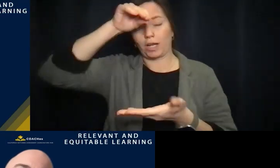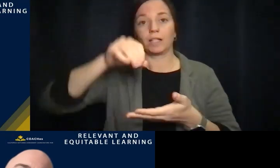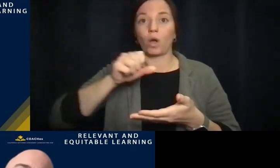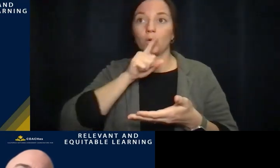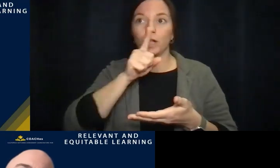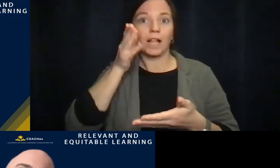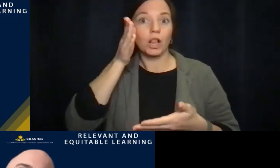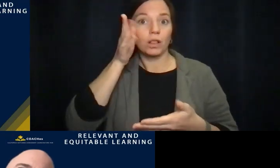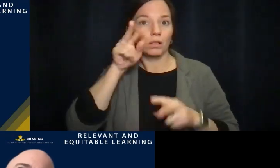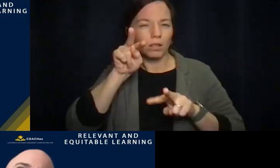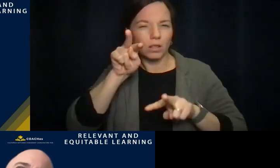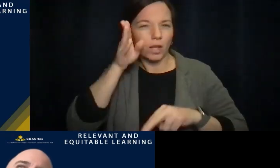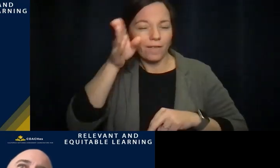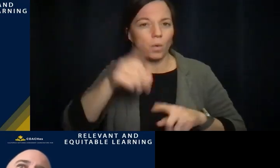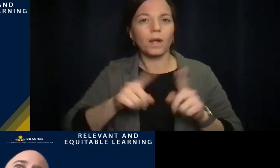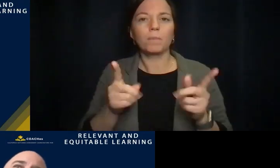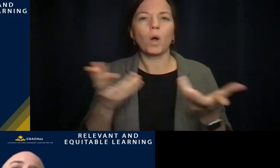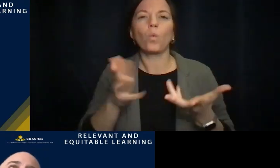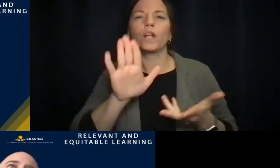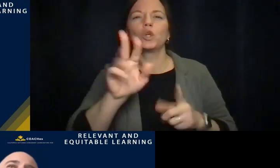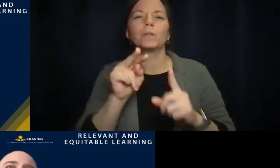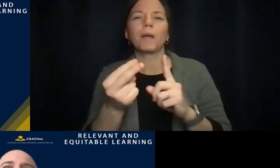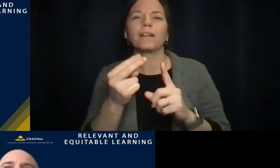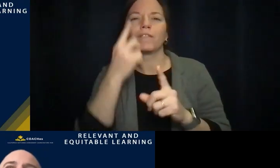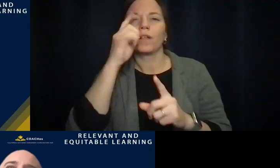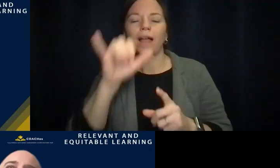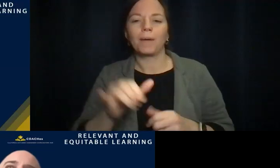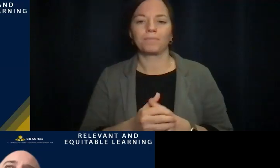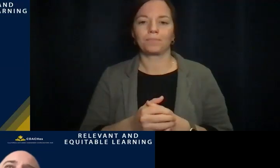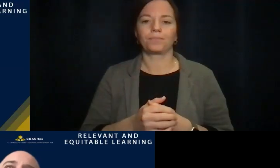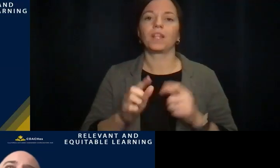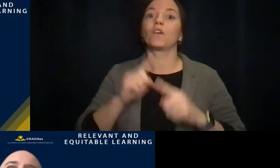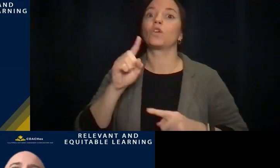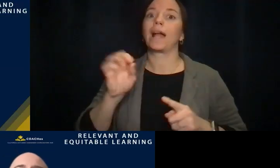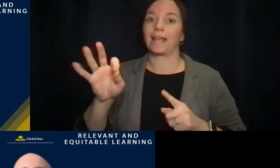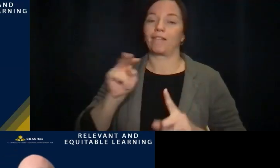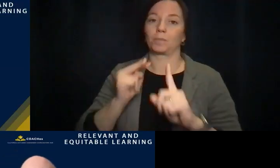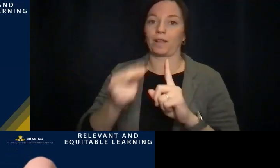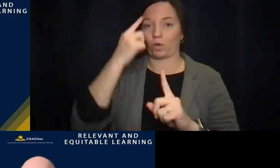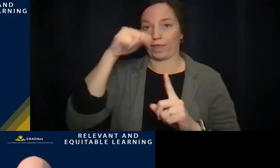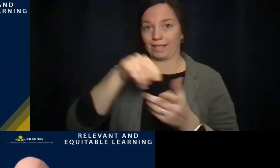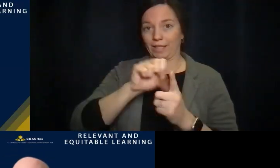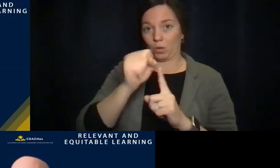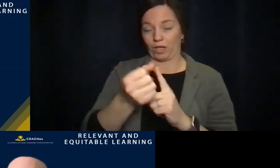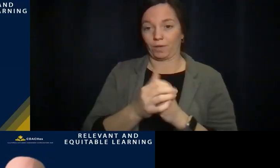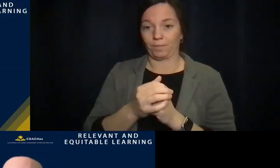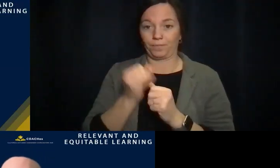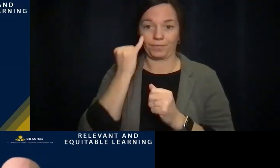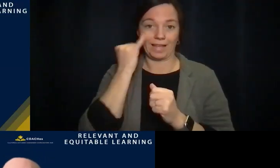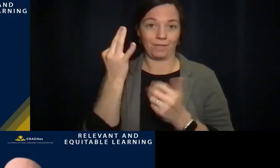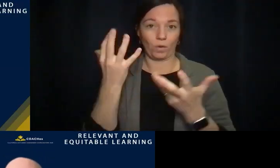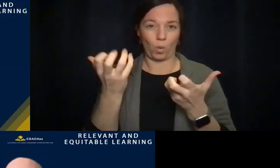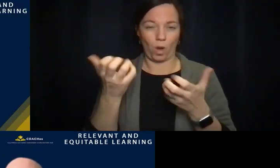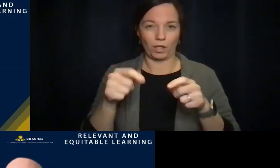to it. What's your take on this? So there's a variety of perspectives on this situation. I think if we want to take a step